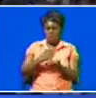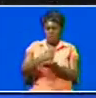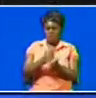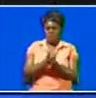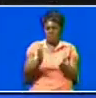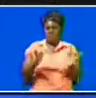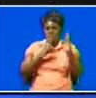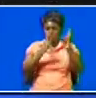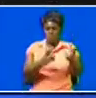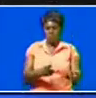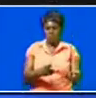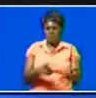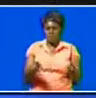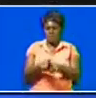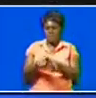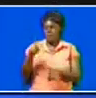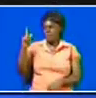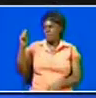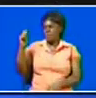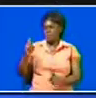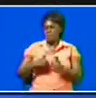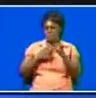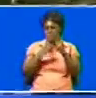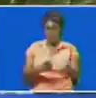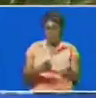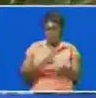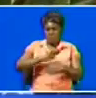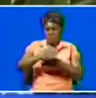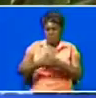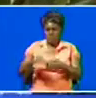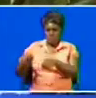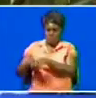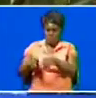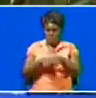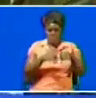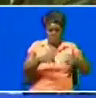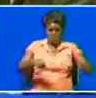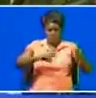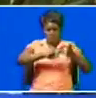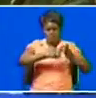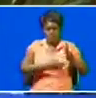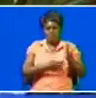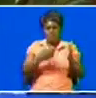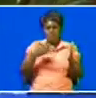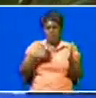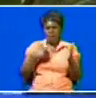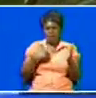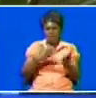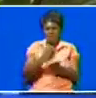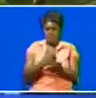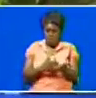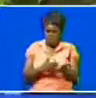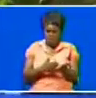report and awarding of the tender to refurbish the pipeline. This contract had a clause whereby if there was